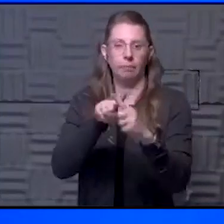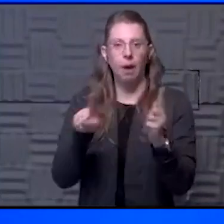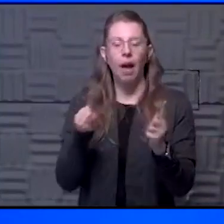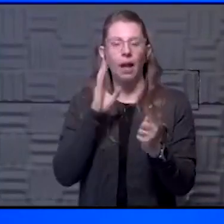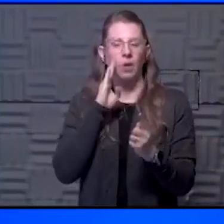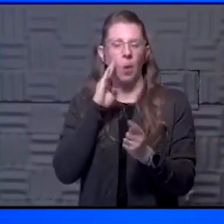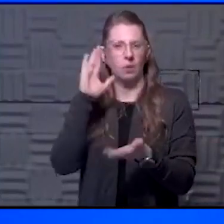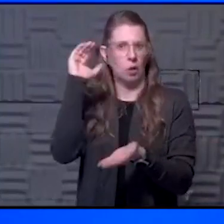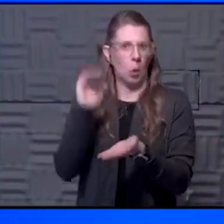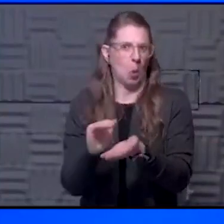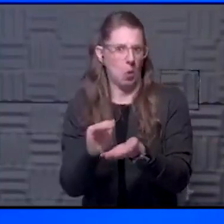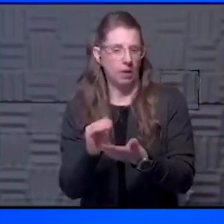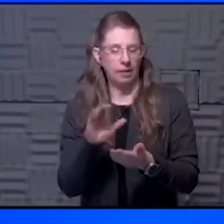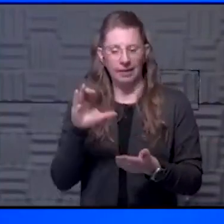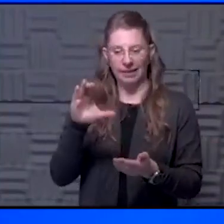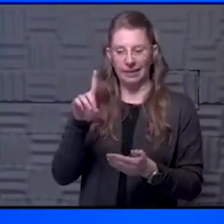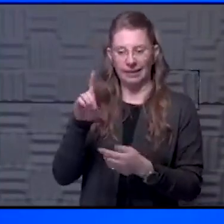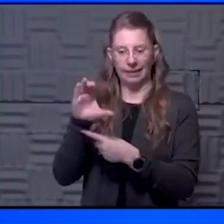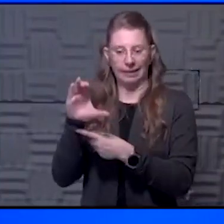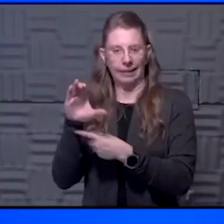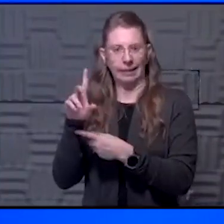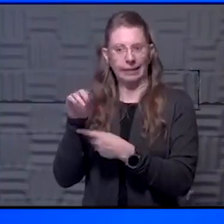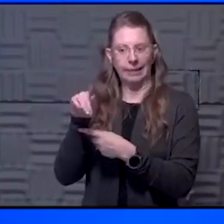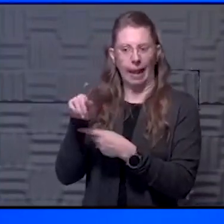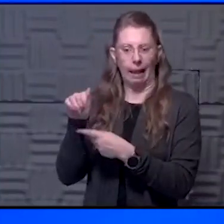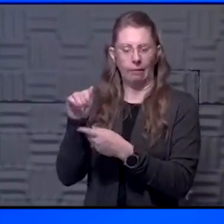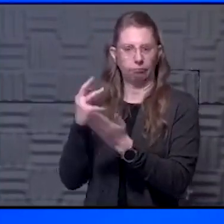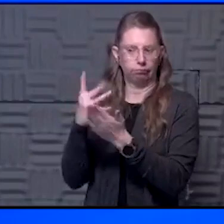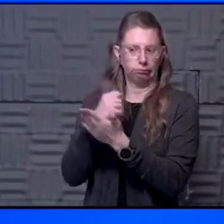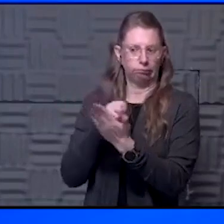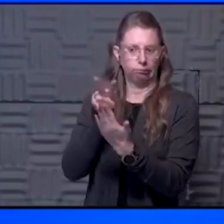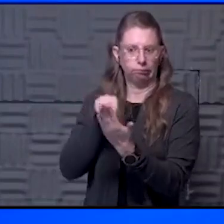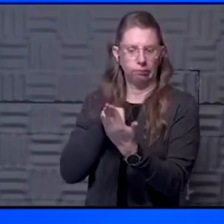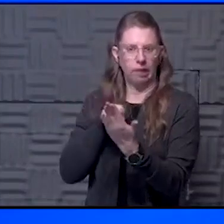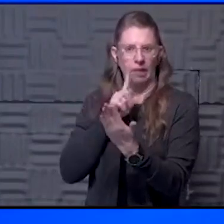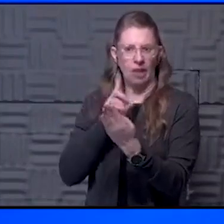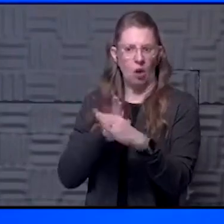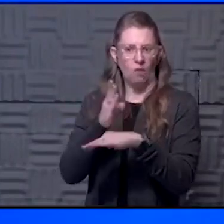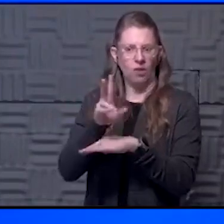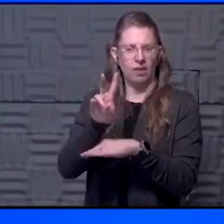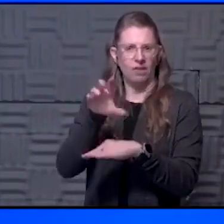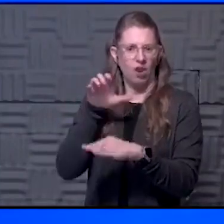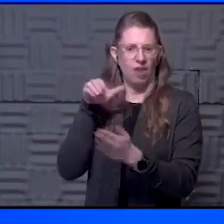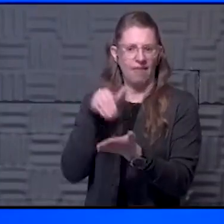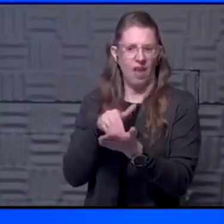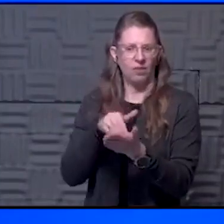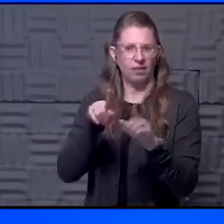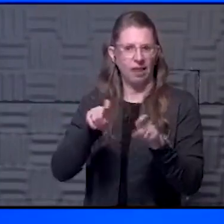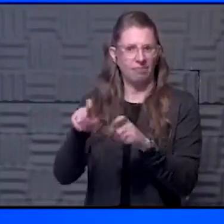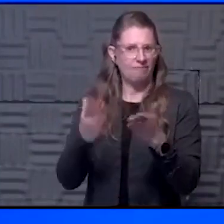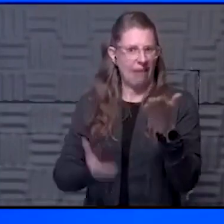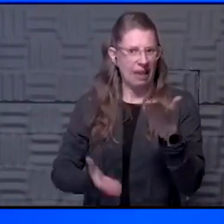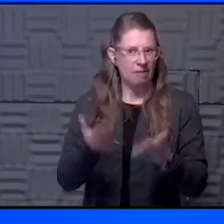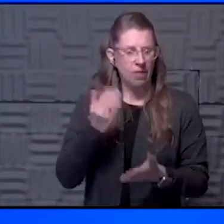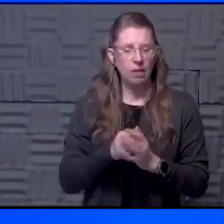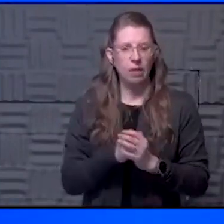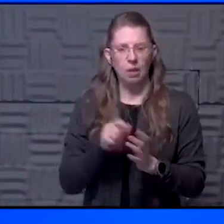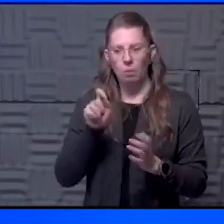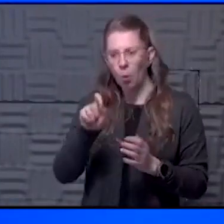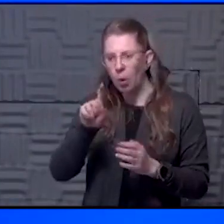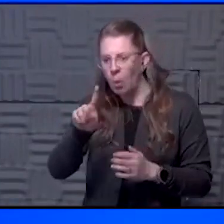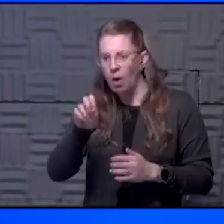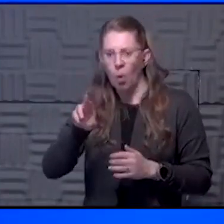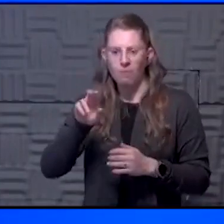low, and I know that looking from the CDC data, I think it was over 700,000 tests maybe, and there was a 0.1